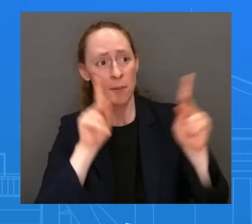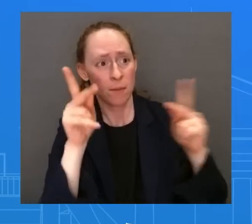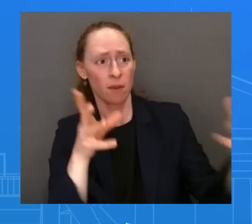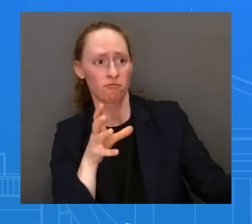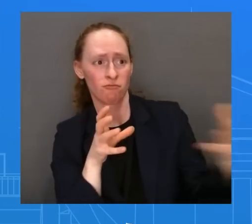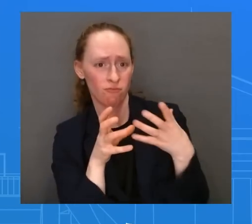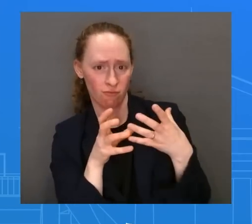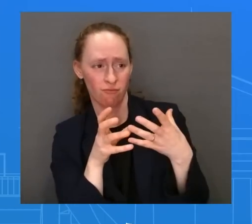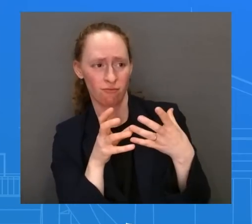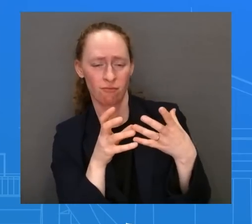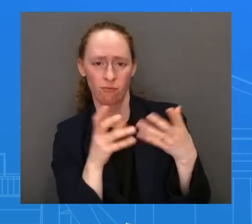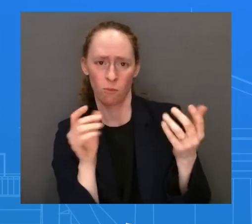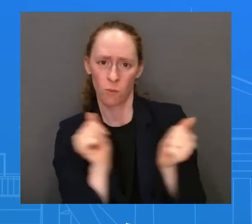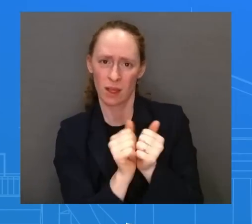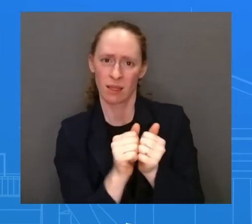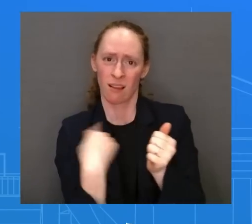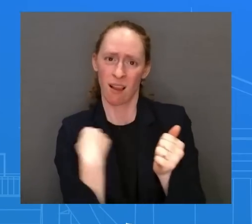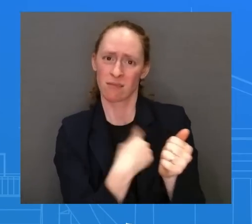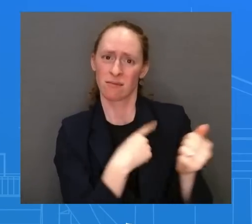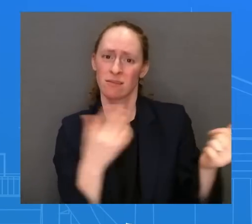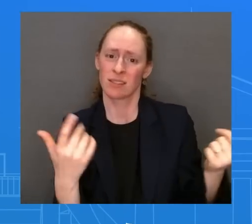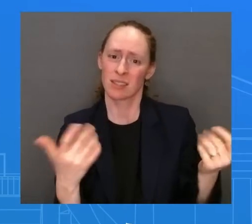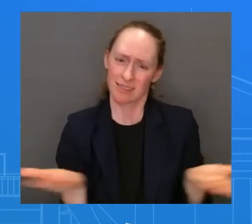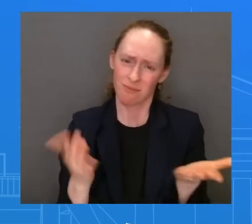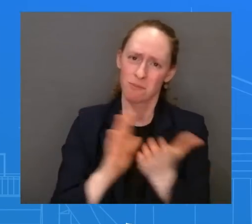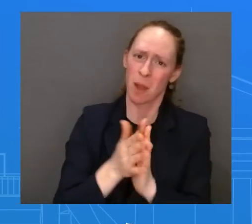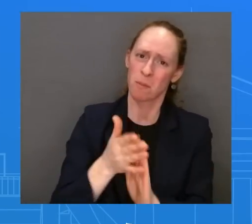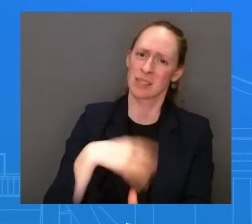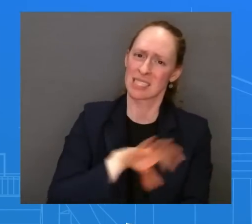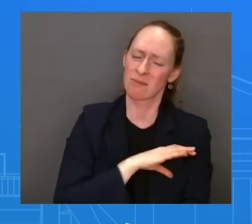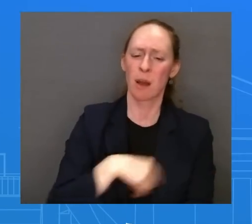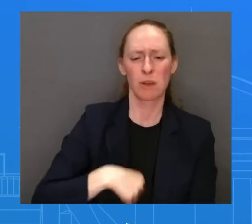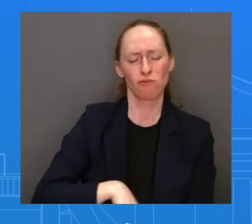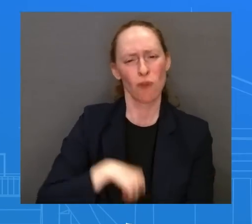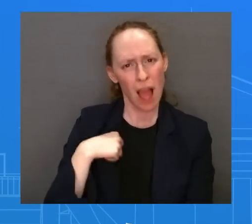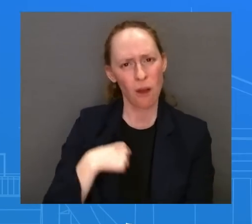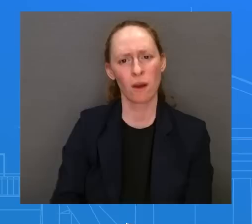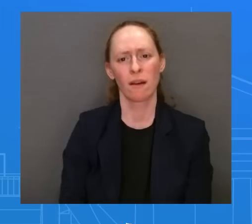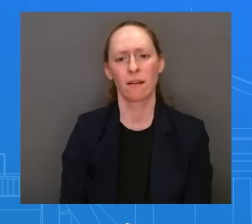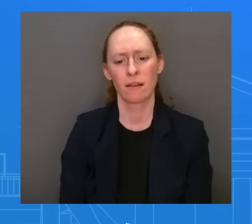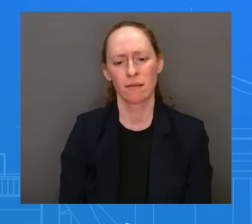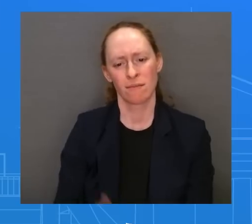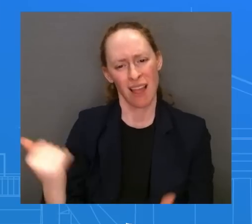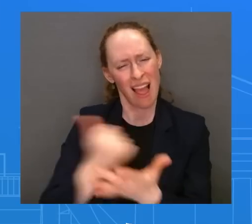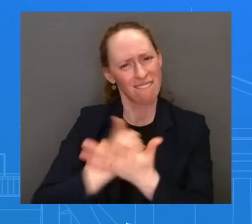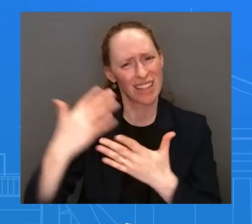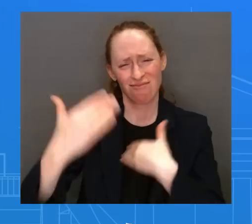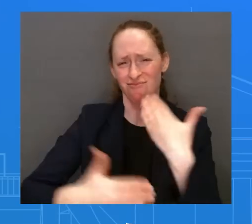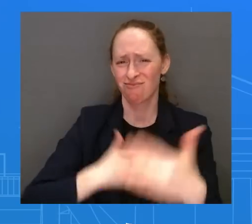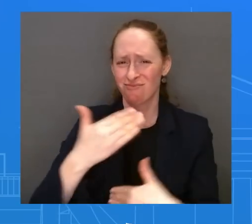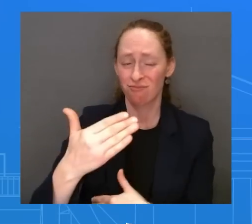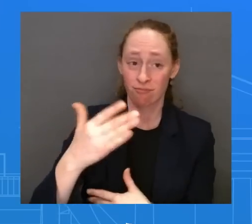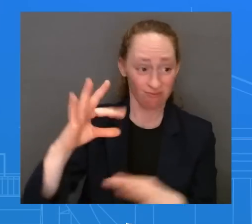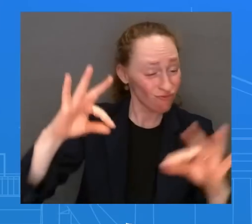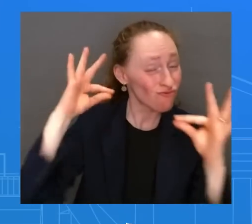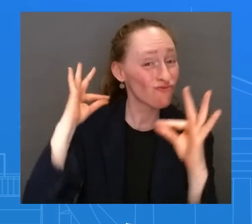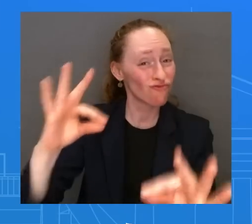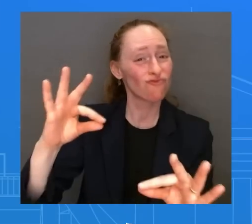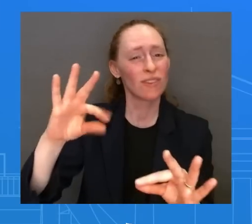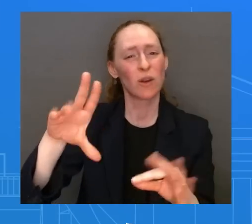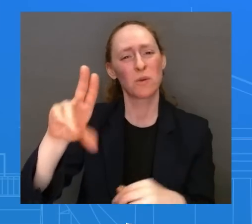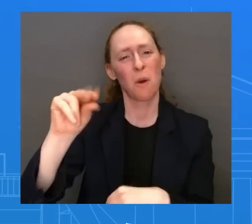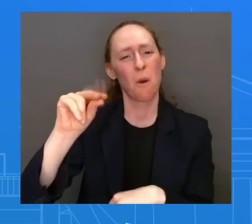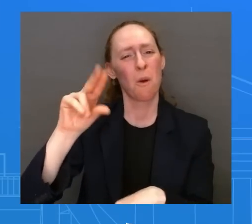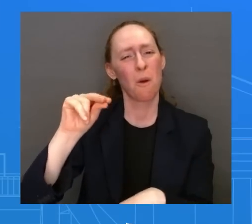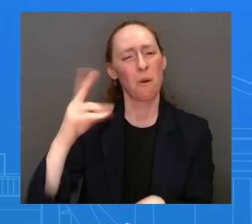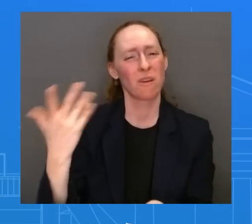evacuation of course not I've talked about it from a different Podium the after Action reviews are now being reviewed by members of Congress which will lay